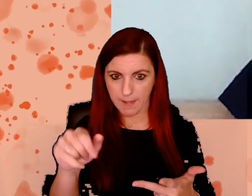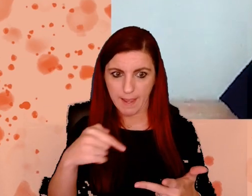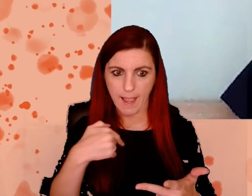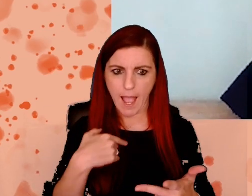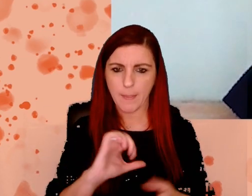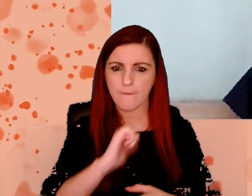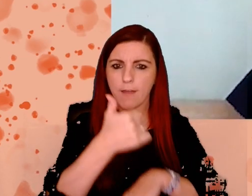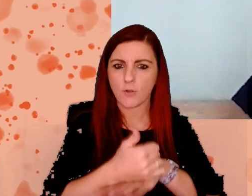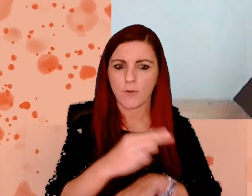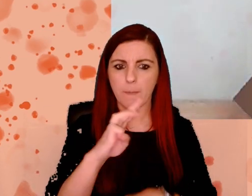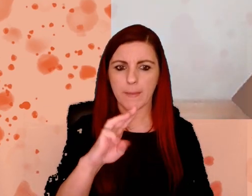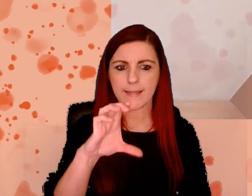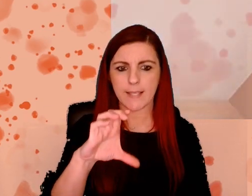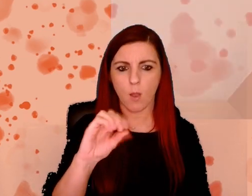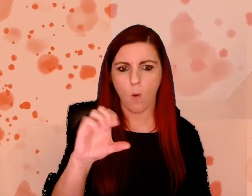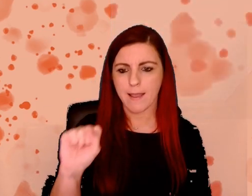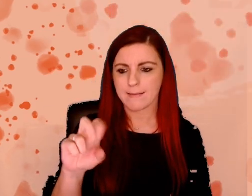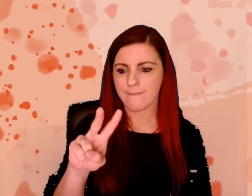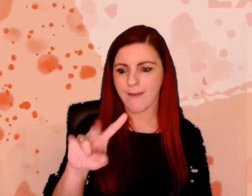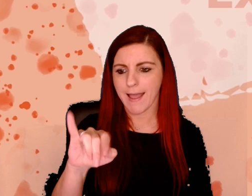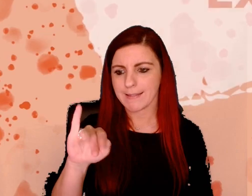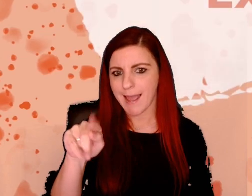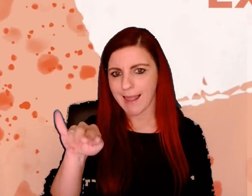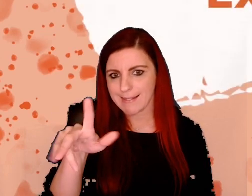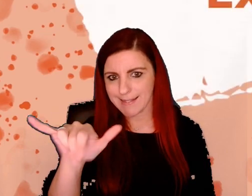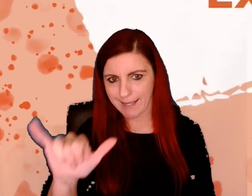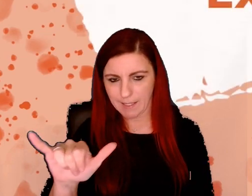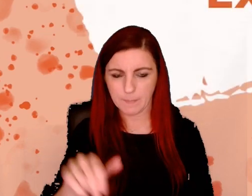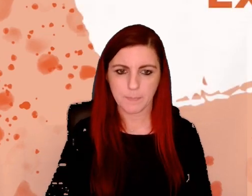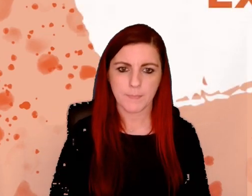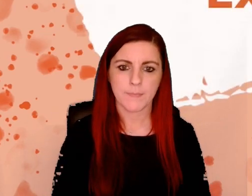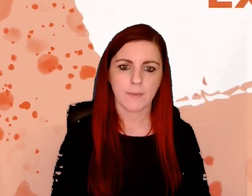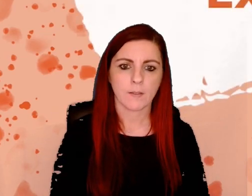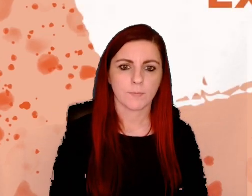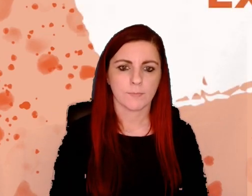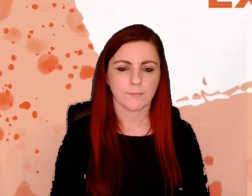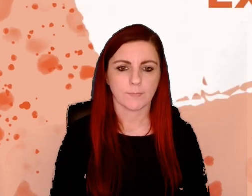the founder of PCOS Vitality.